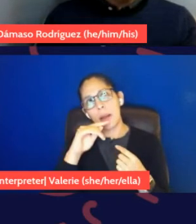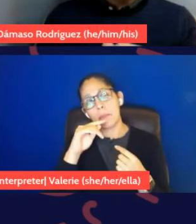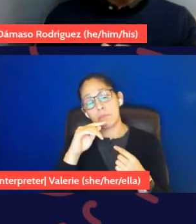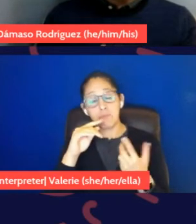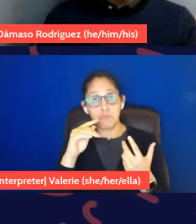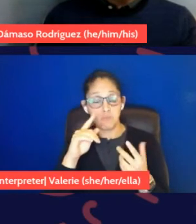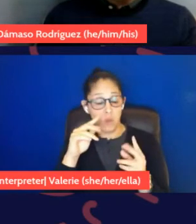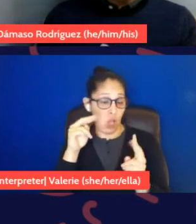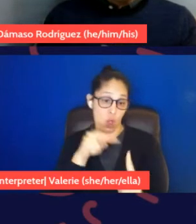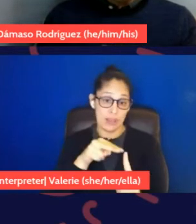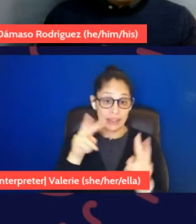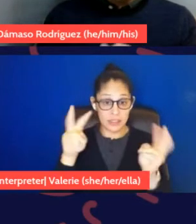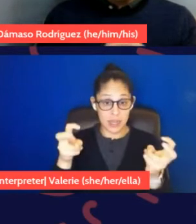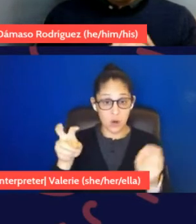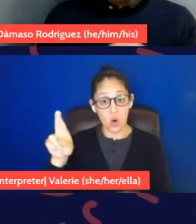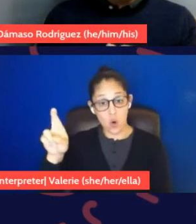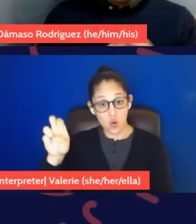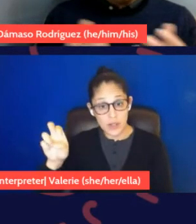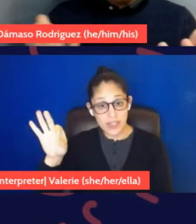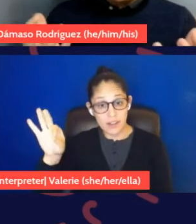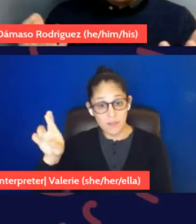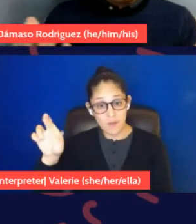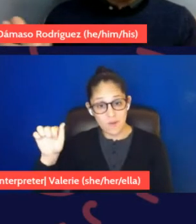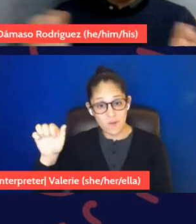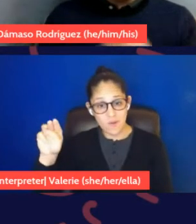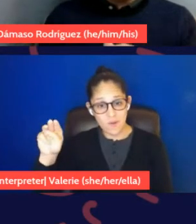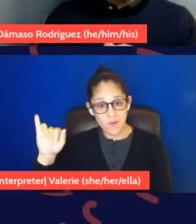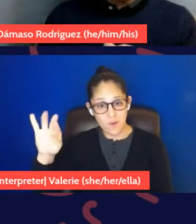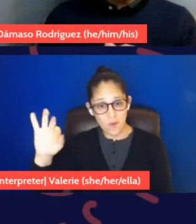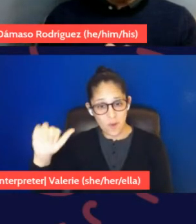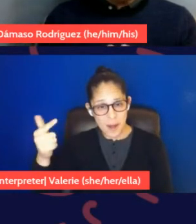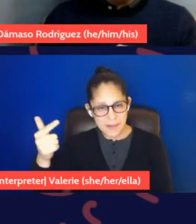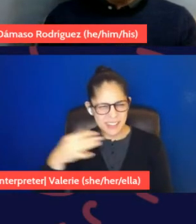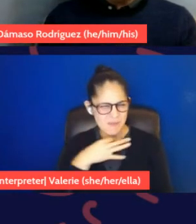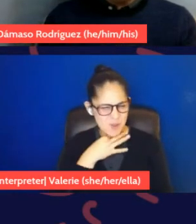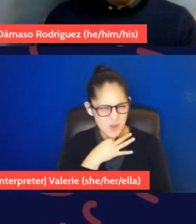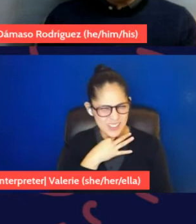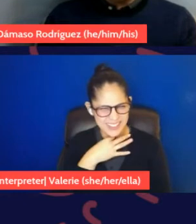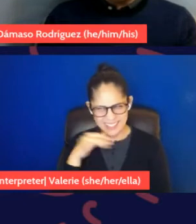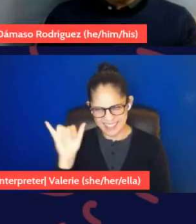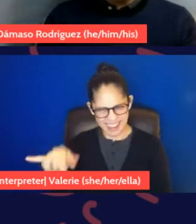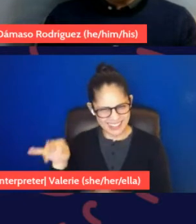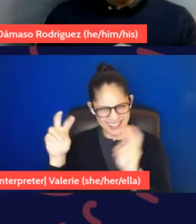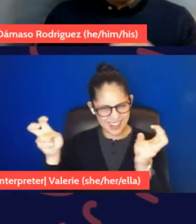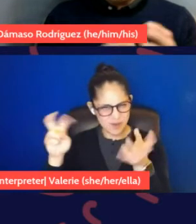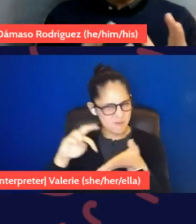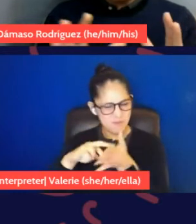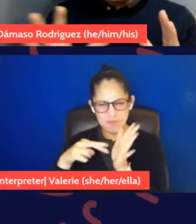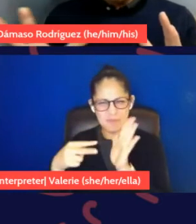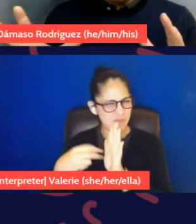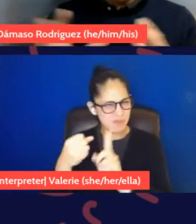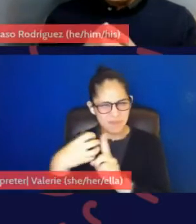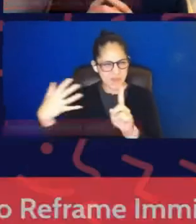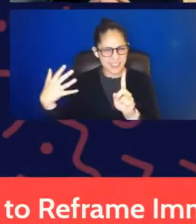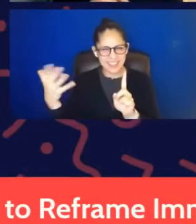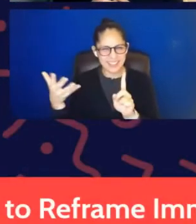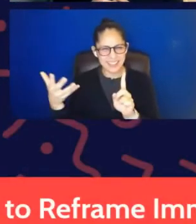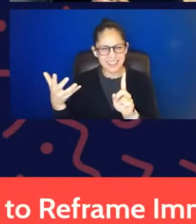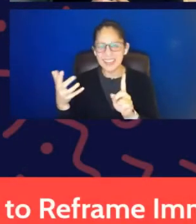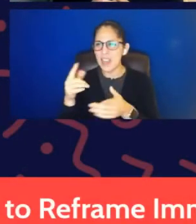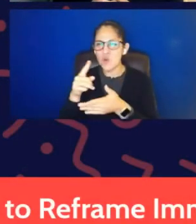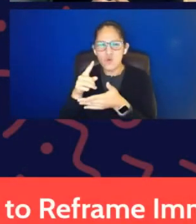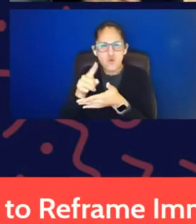Reframing. I'm just curious, what does that mean, and what are we